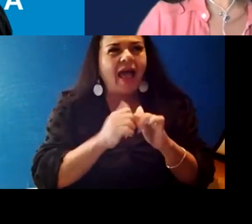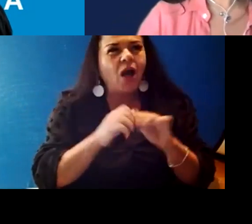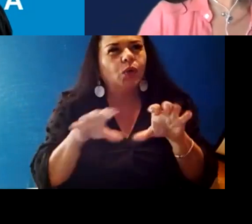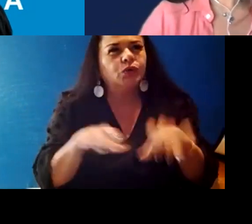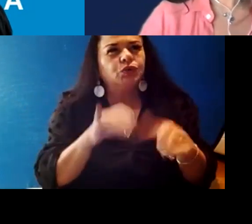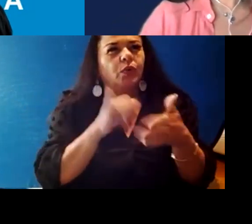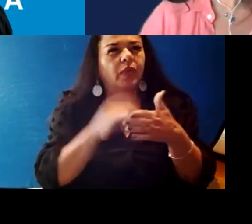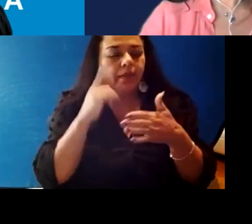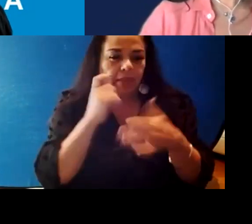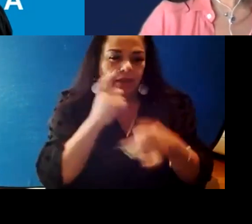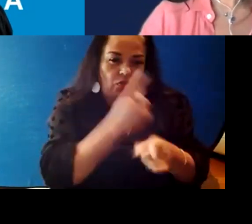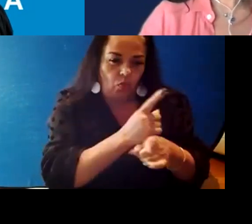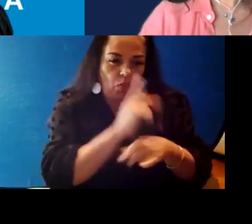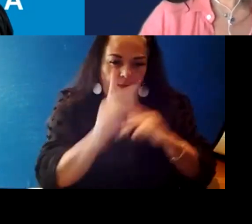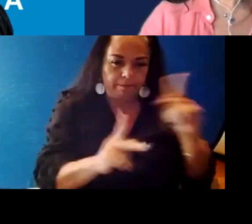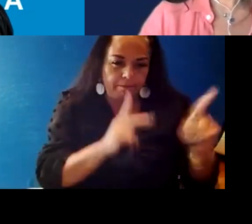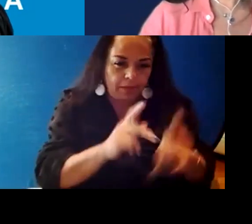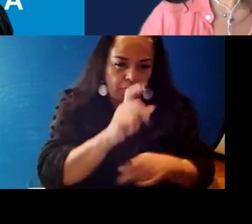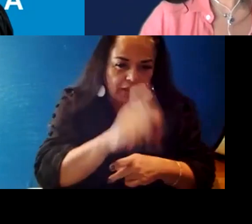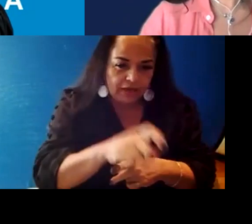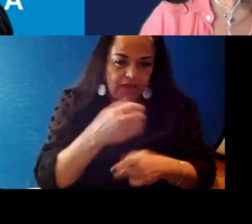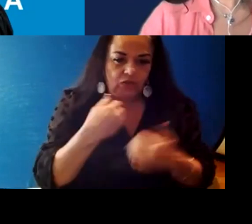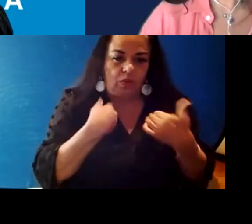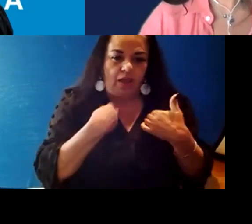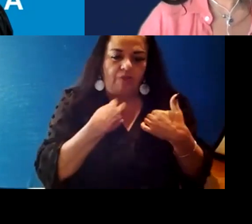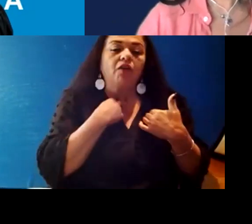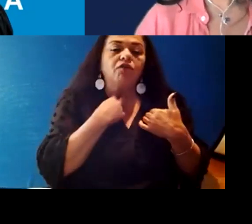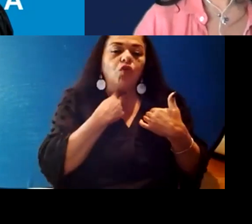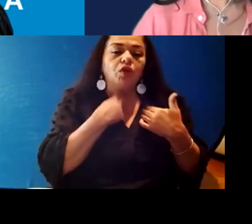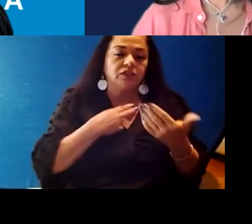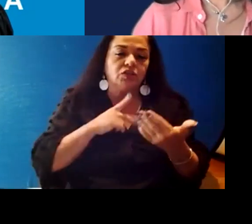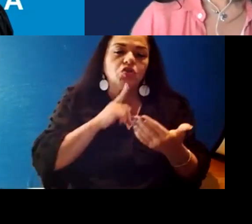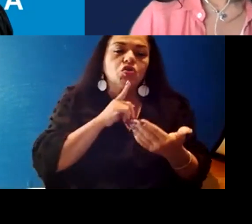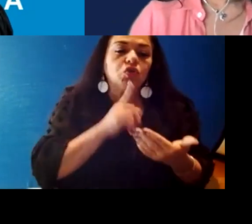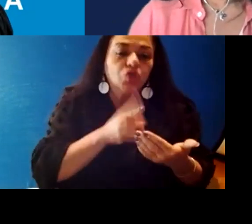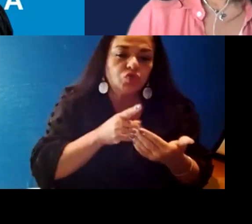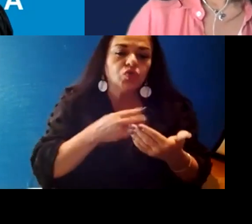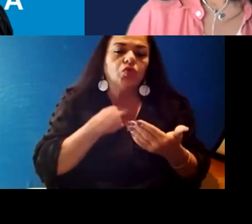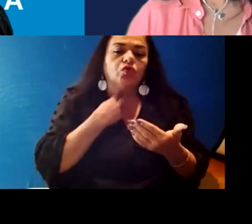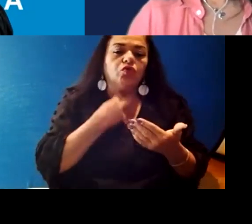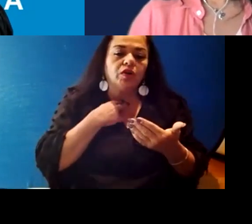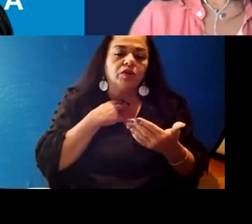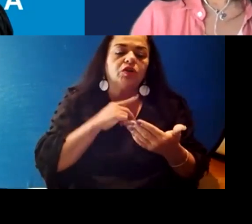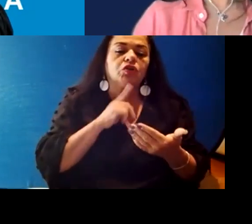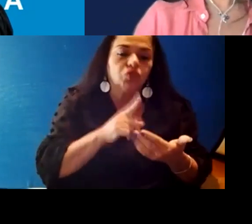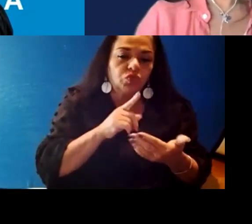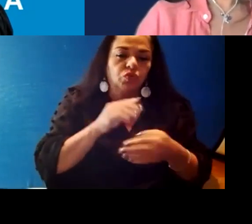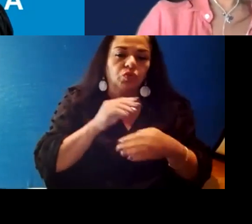right people need to have a voice, a true influential voice at that table.